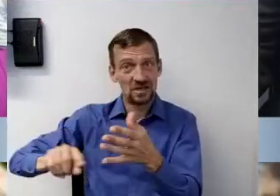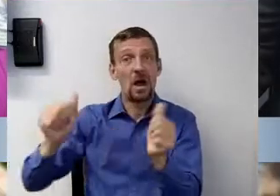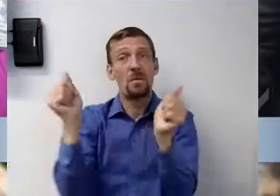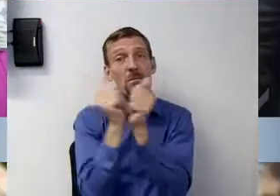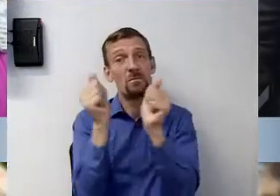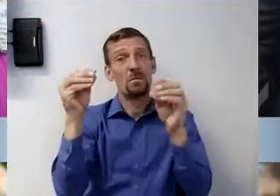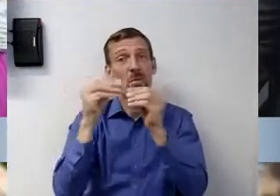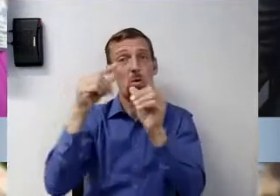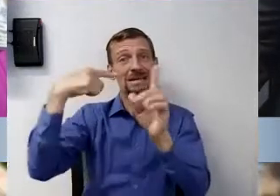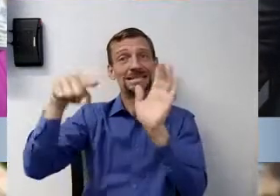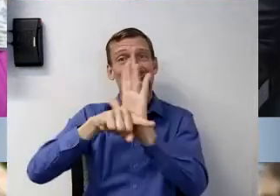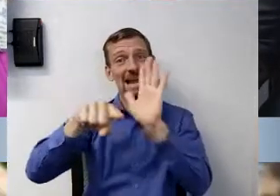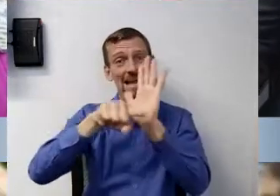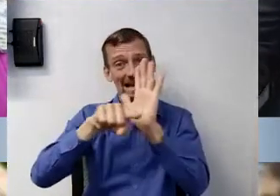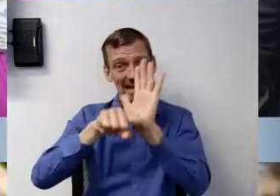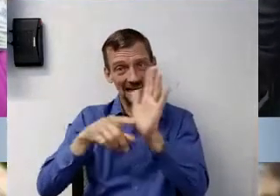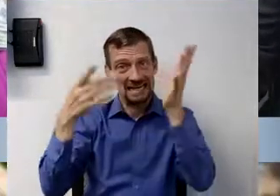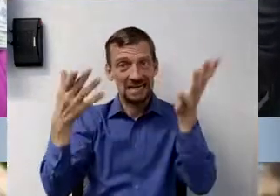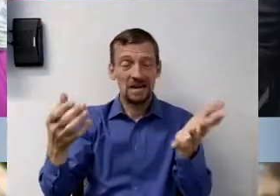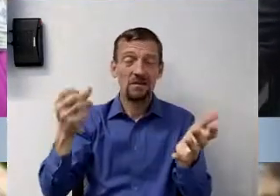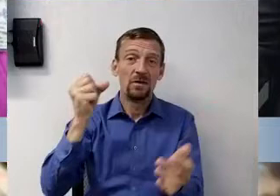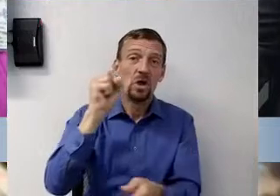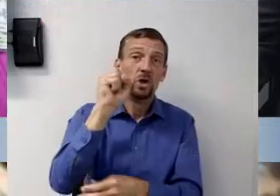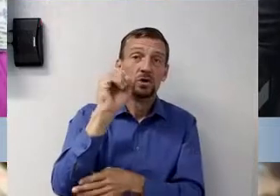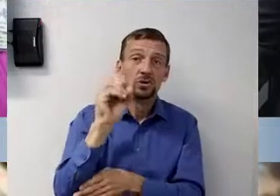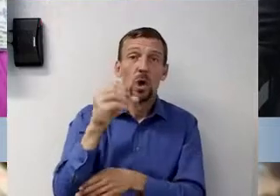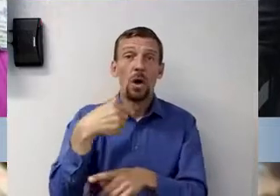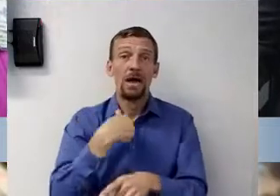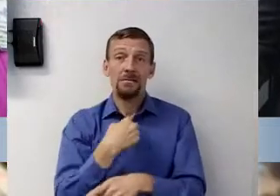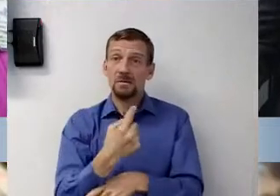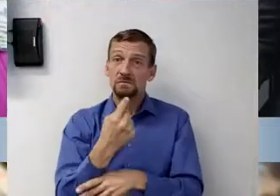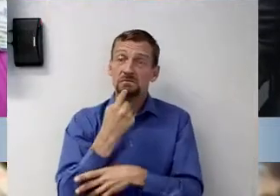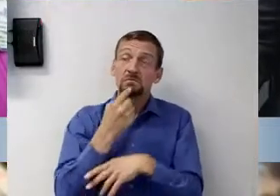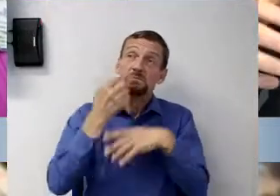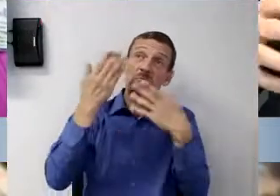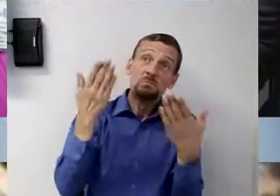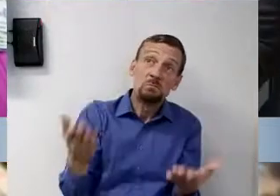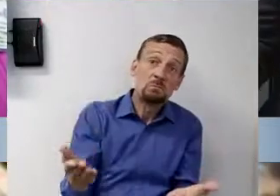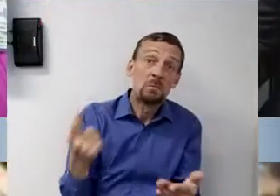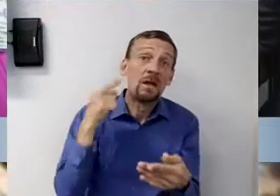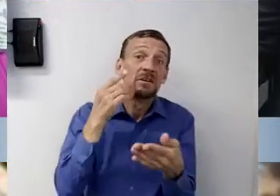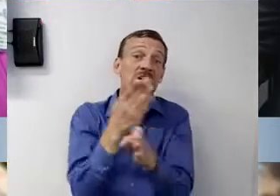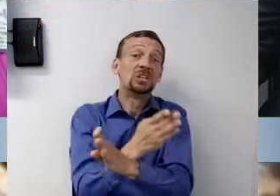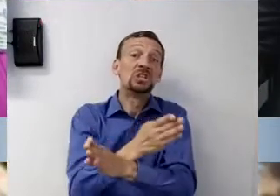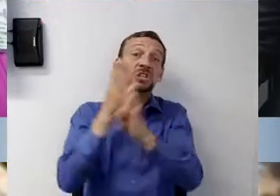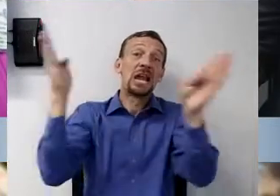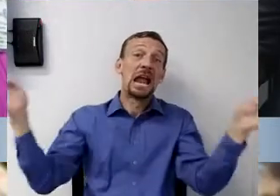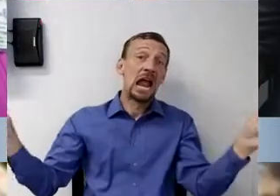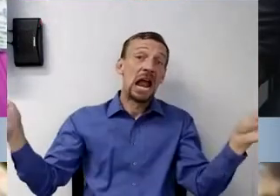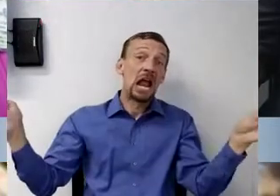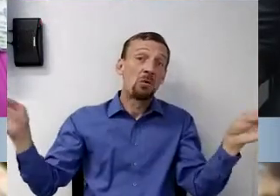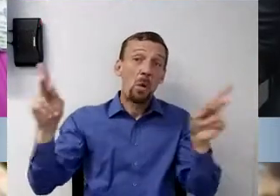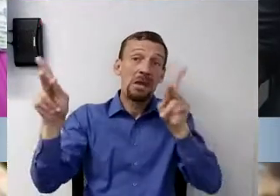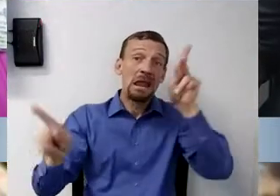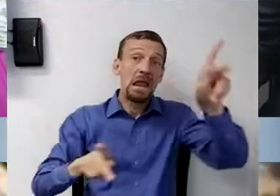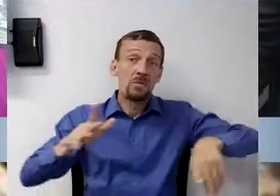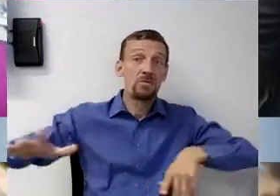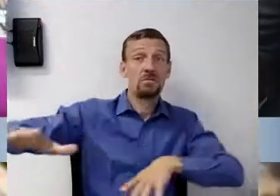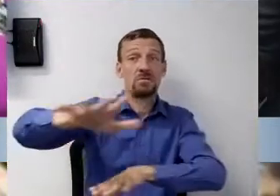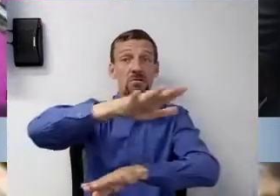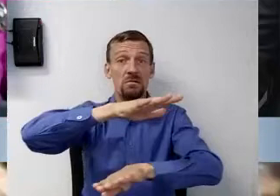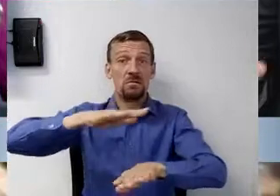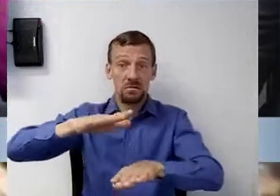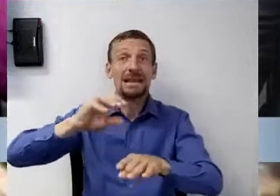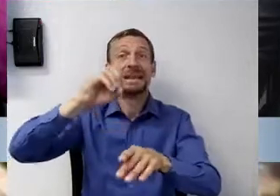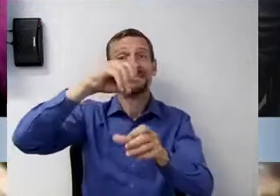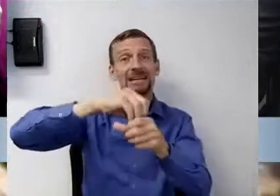negative. So I'd say that in all likelihood, for the general population of the county, we're probably in that